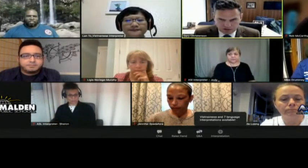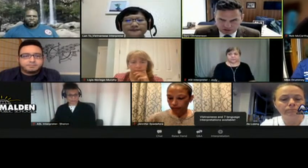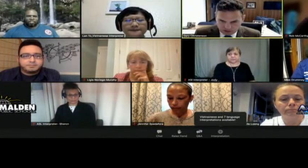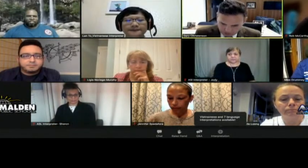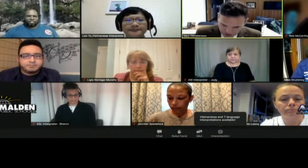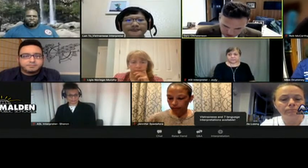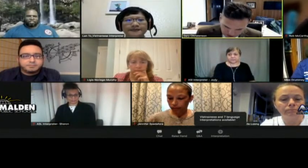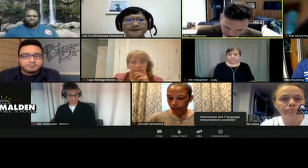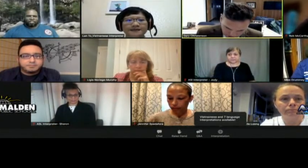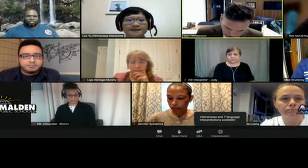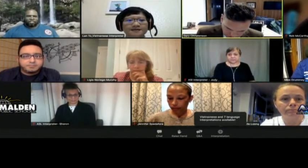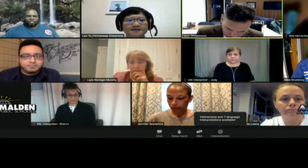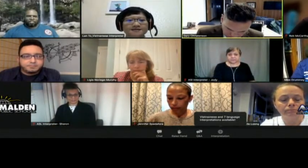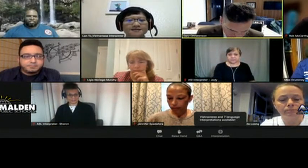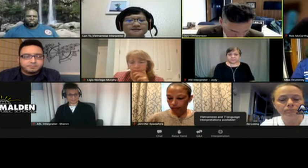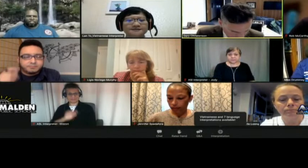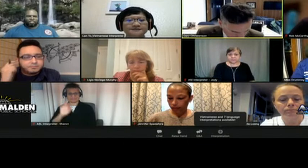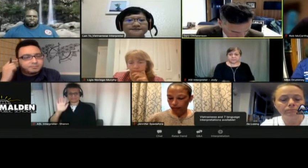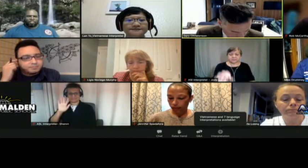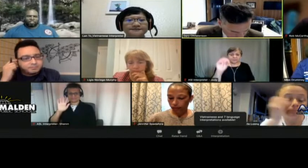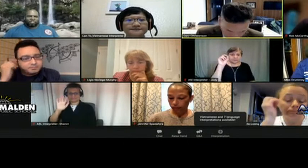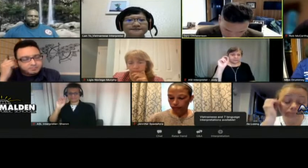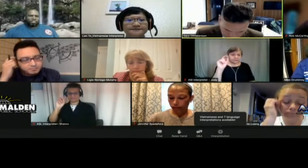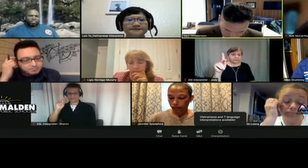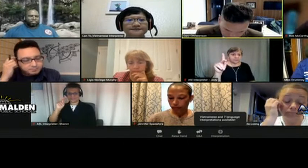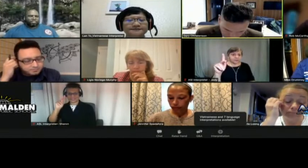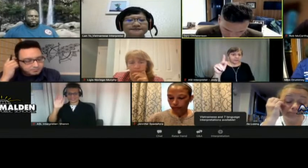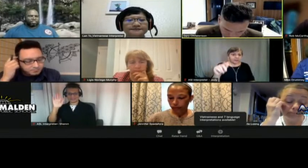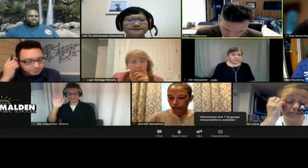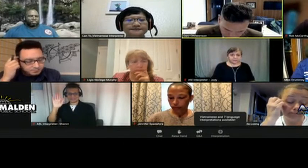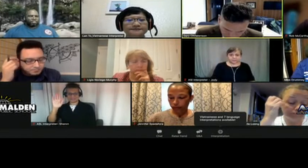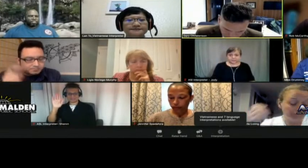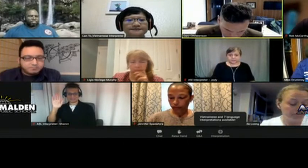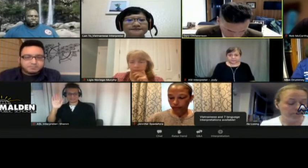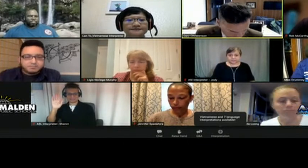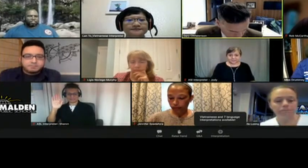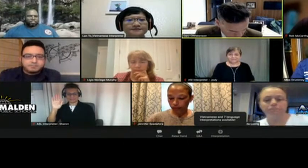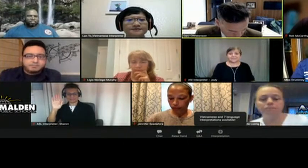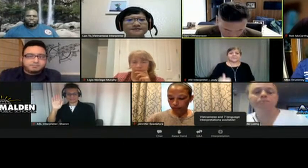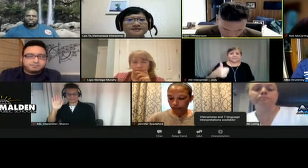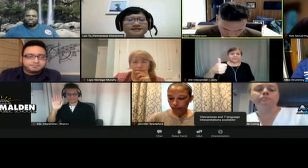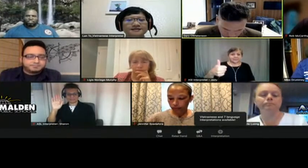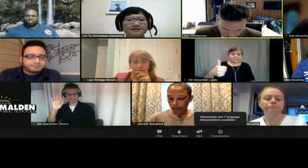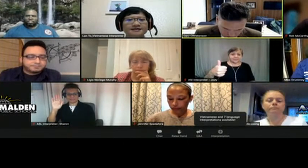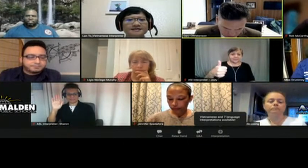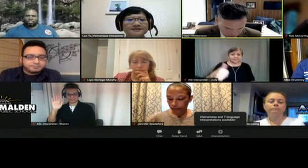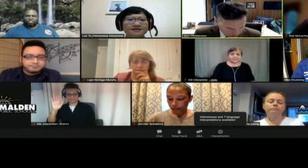Okay, let me call the roll. Hold on 1 second.